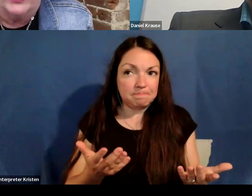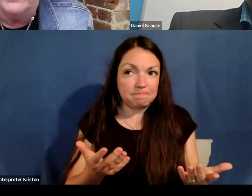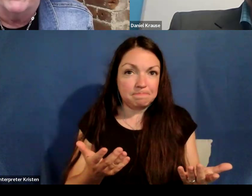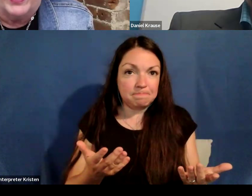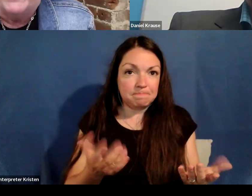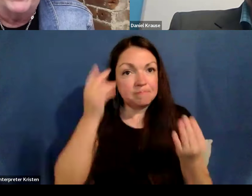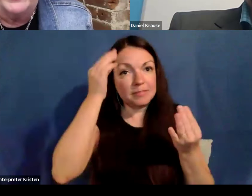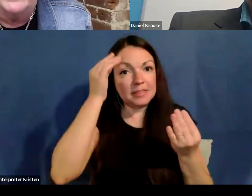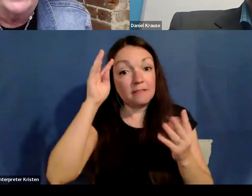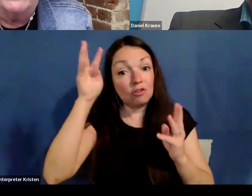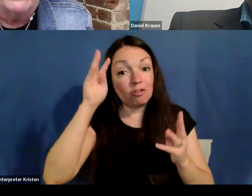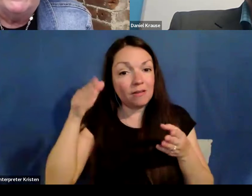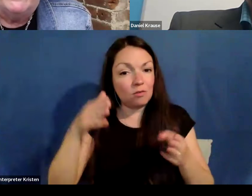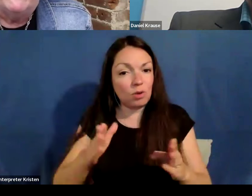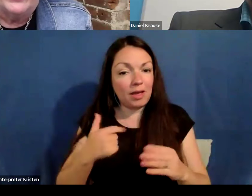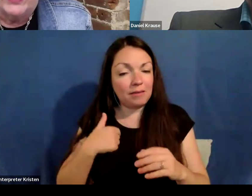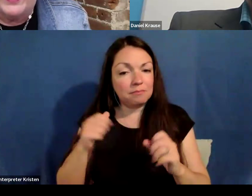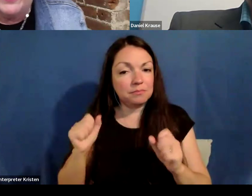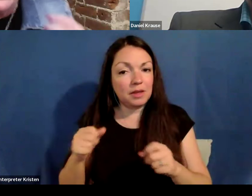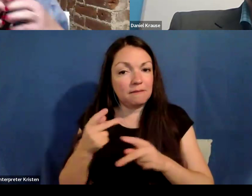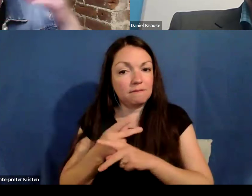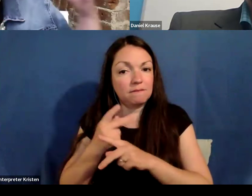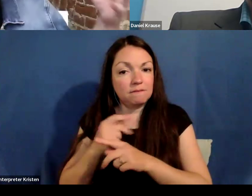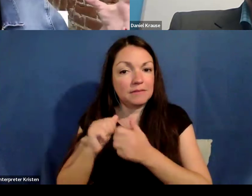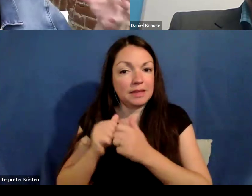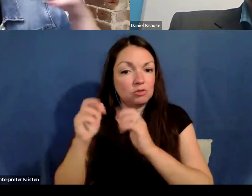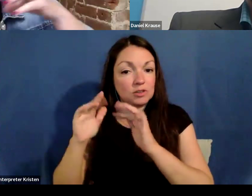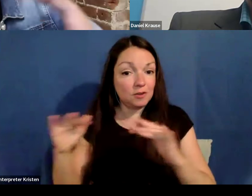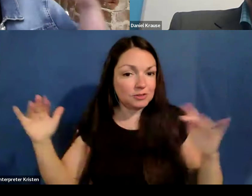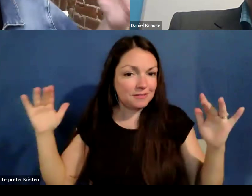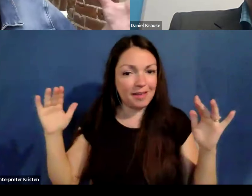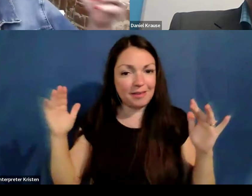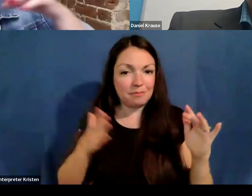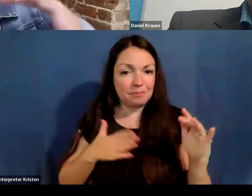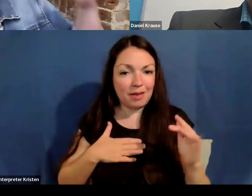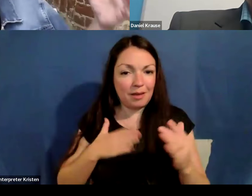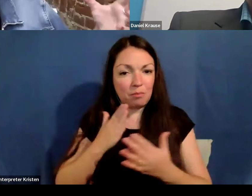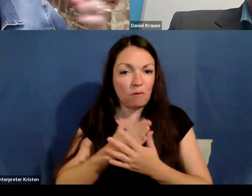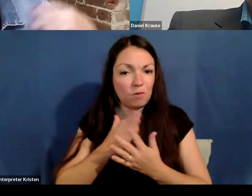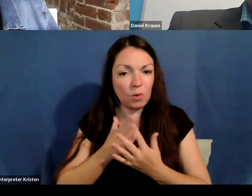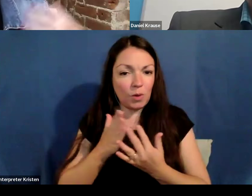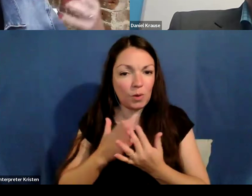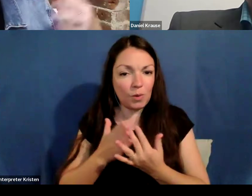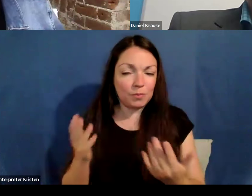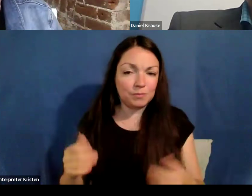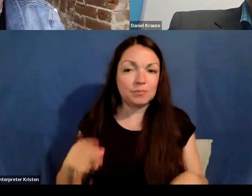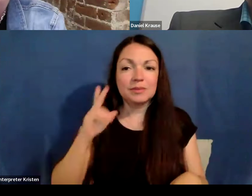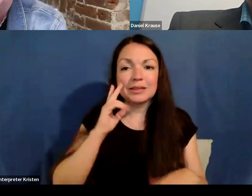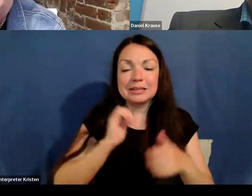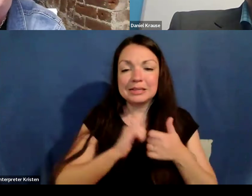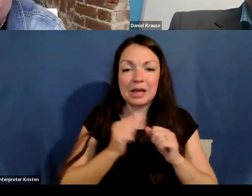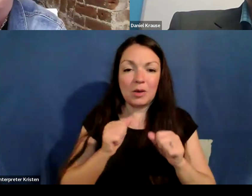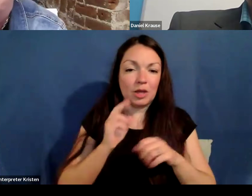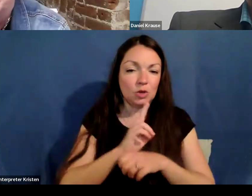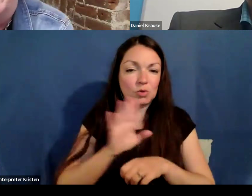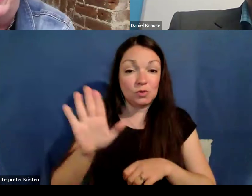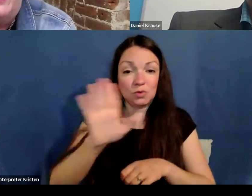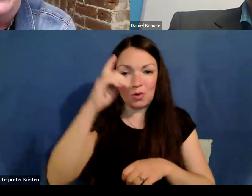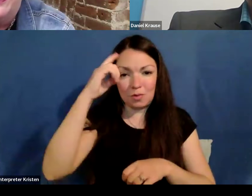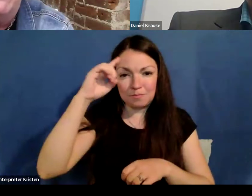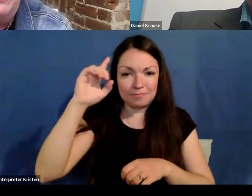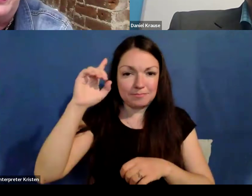that creative way of I get to figure out how to diversify my portfolio and how to do those things. Use that creative mindset that most of